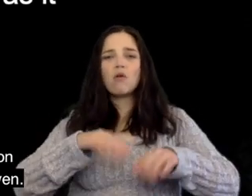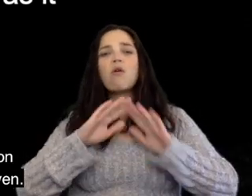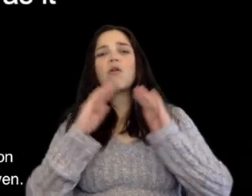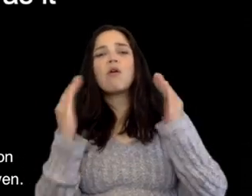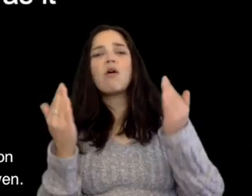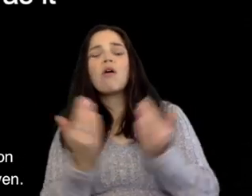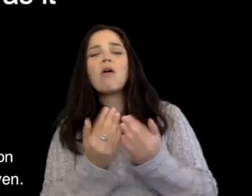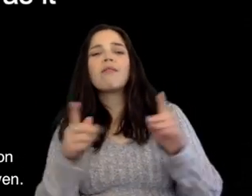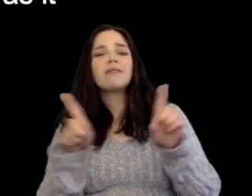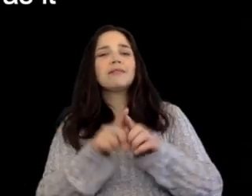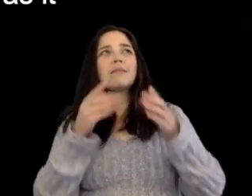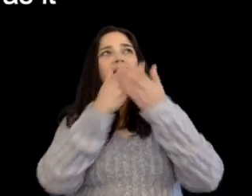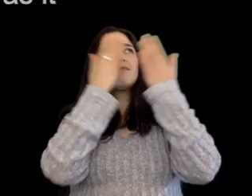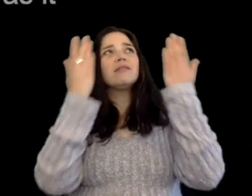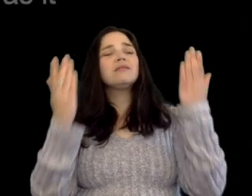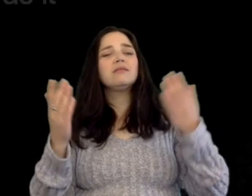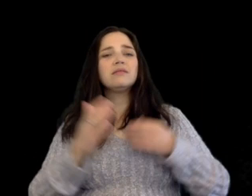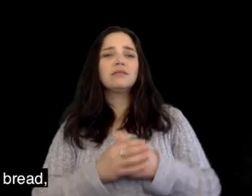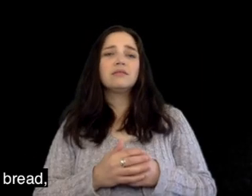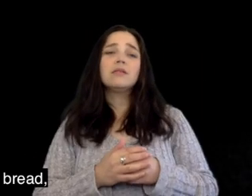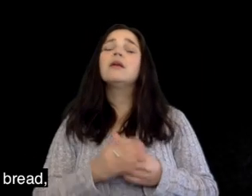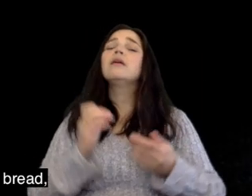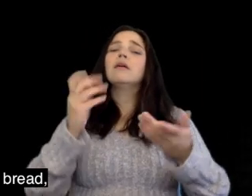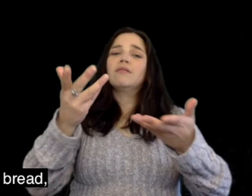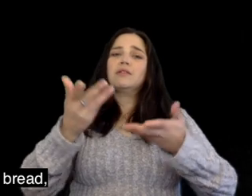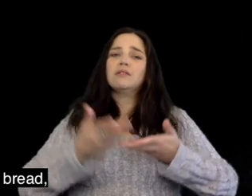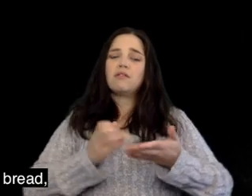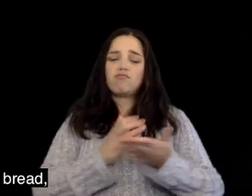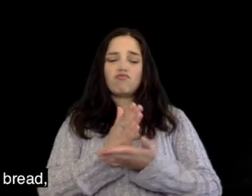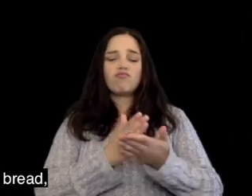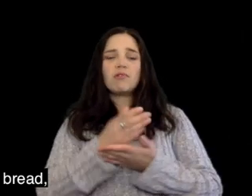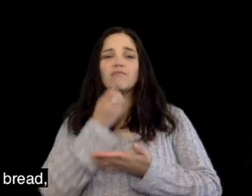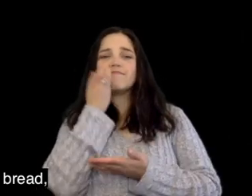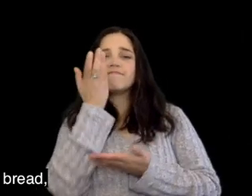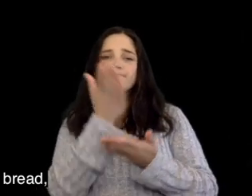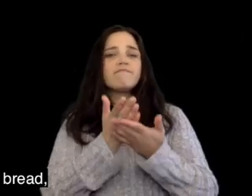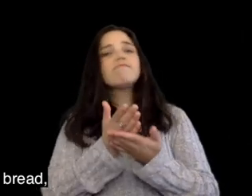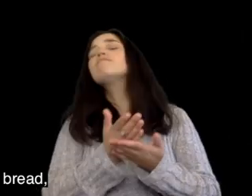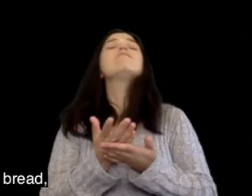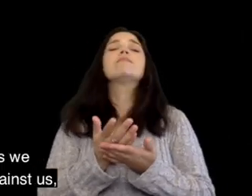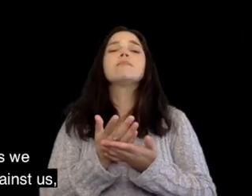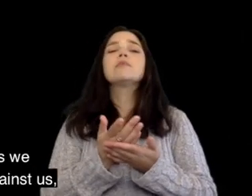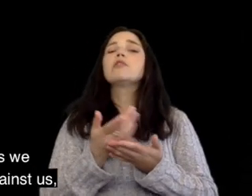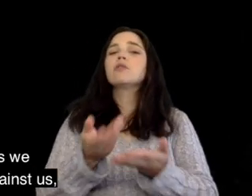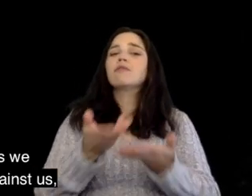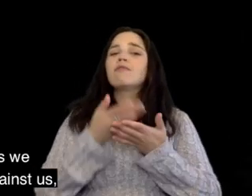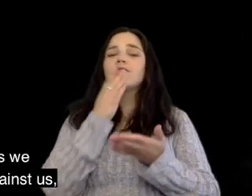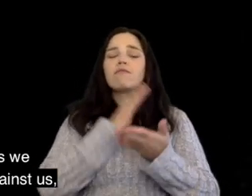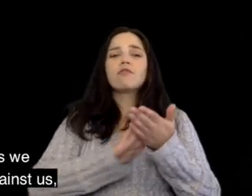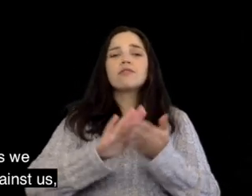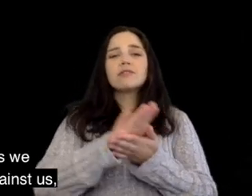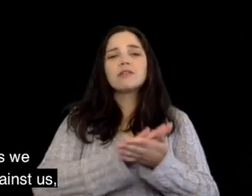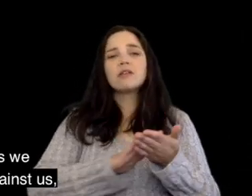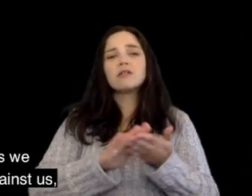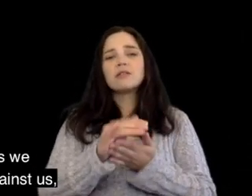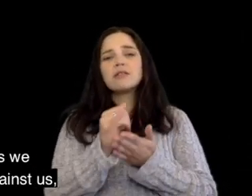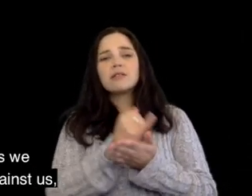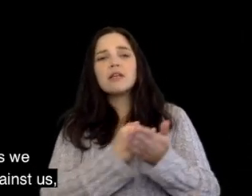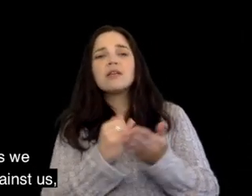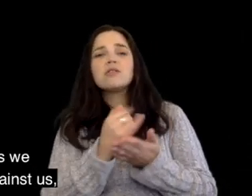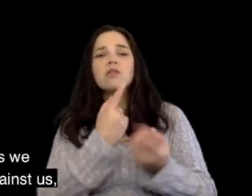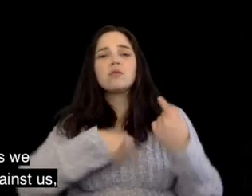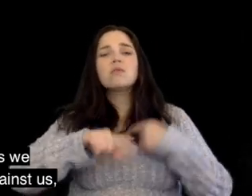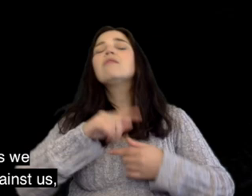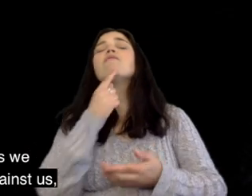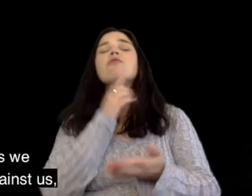earth as it is in heaven. Give us today our daily bread. Forgive us our sins as